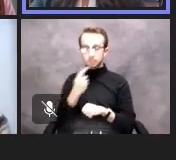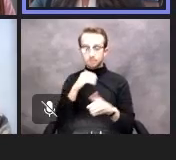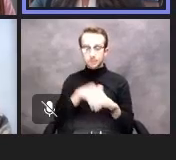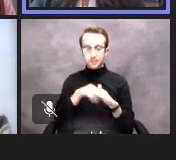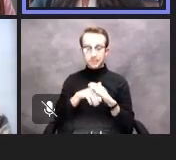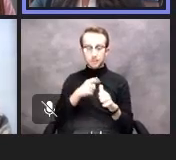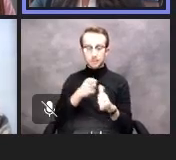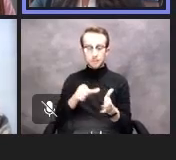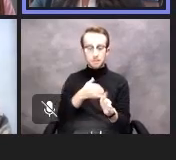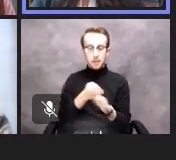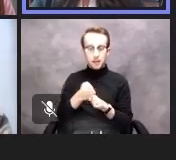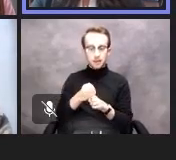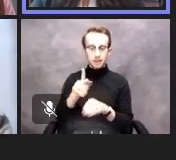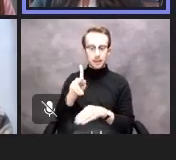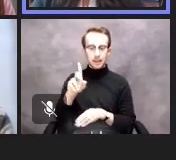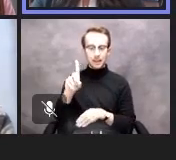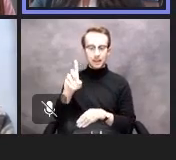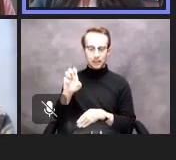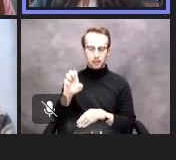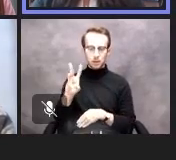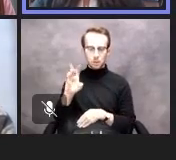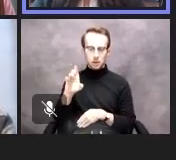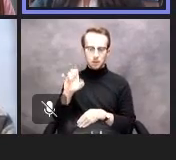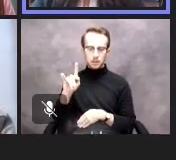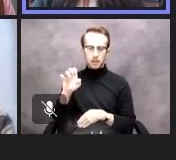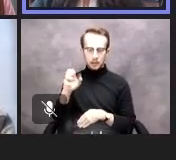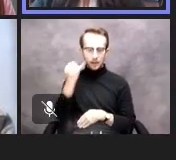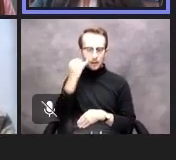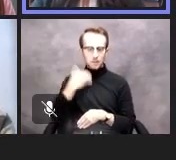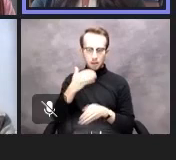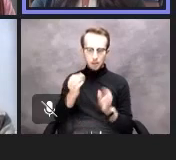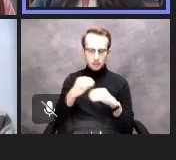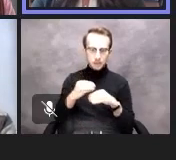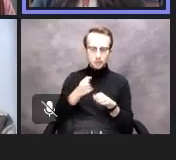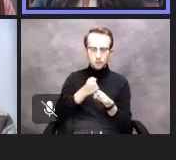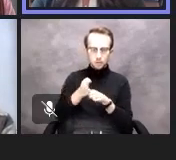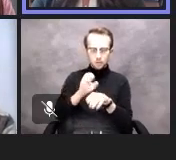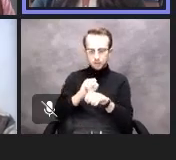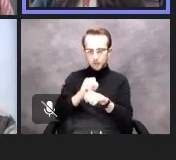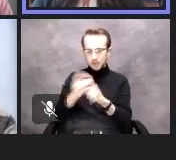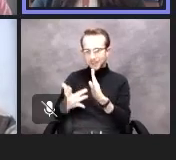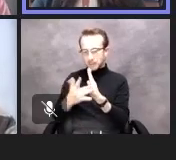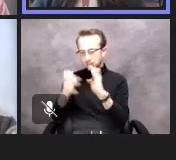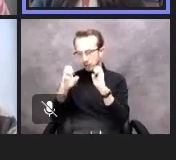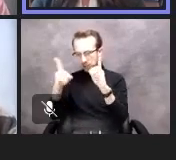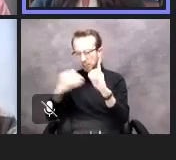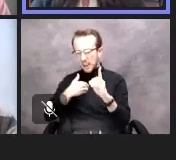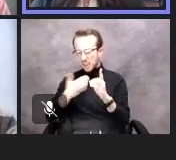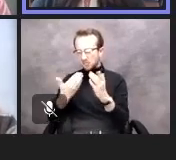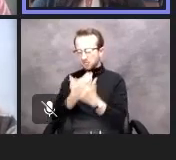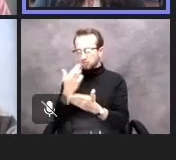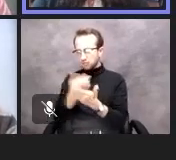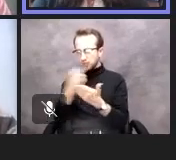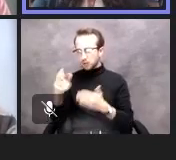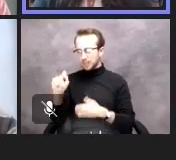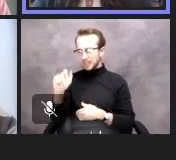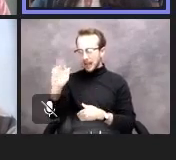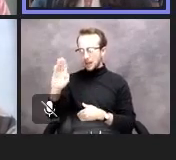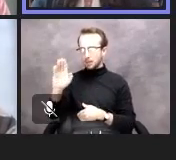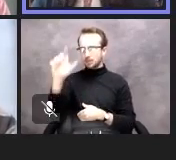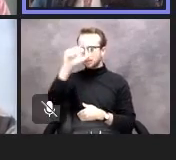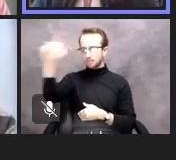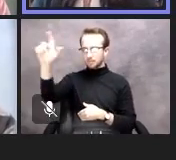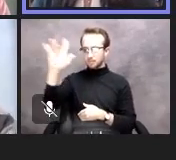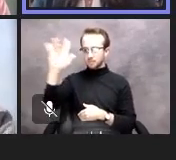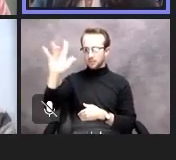main KDE website. If you go to Office of Career and Technical Education, there is a resources tab of the